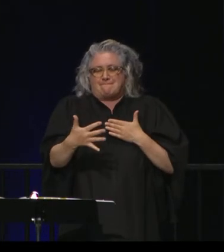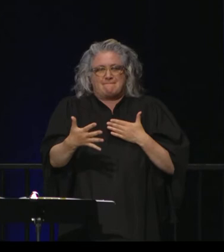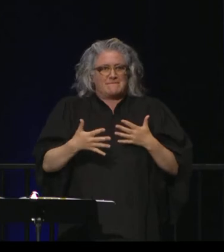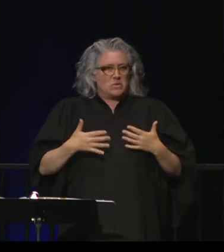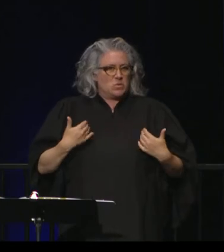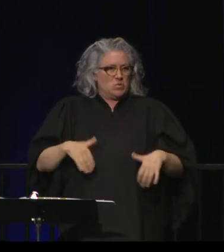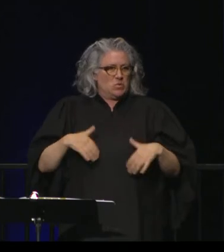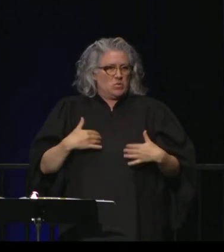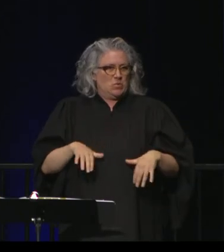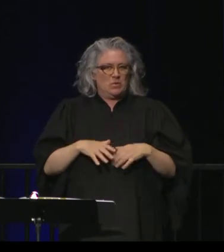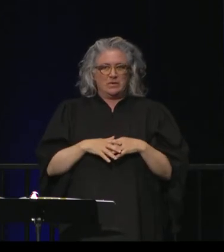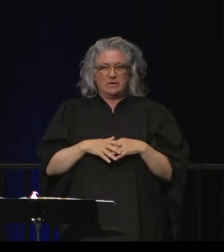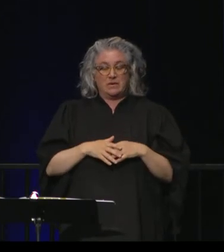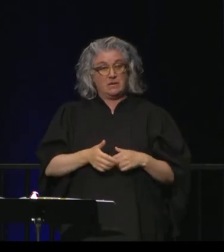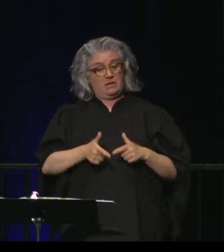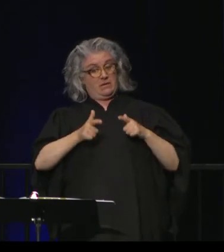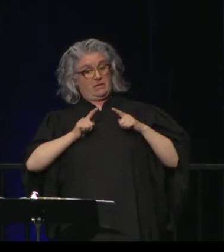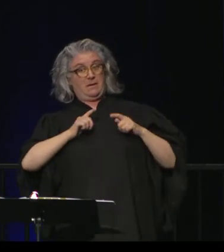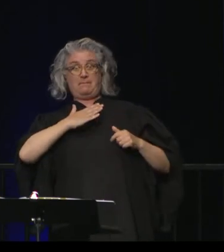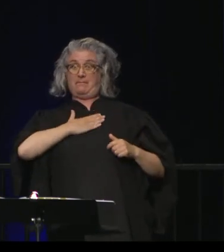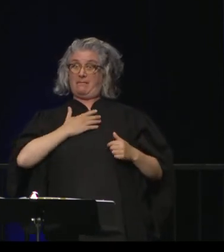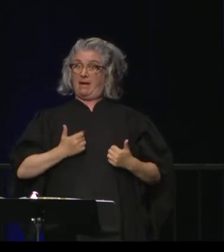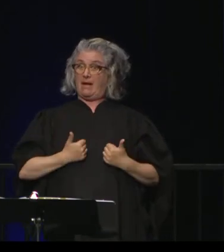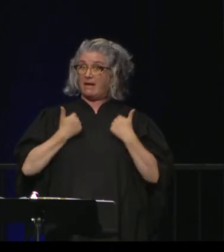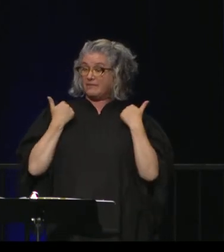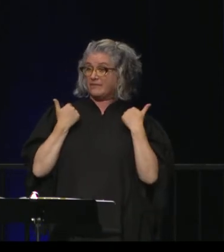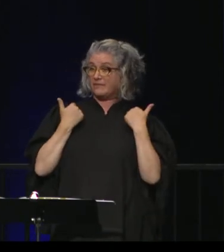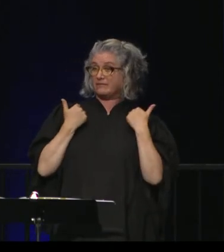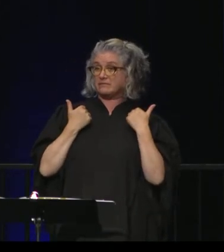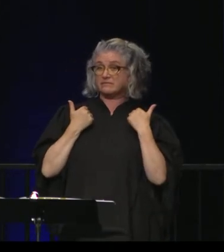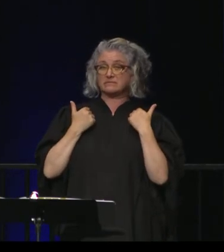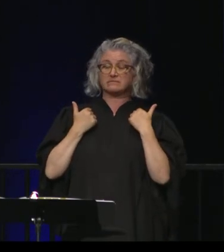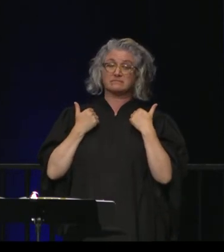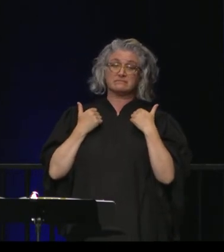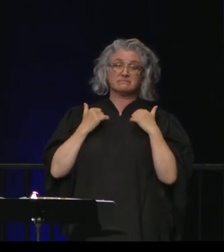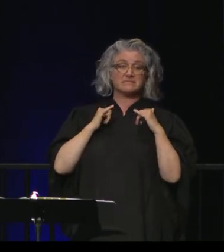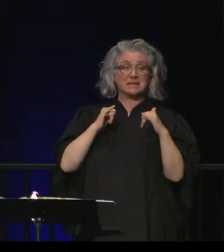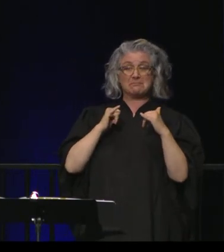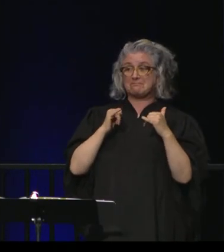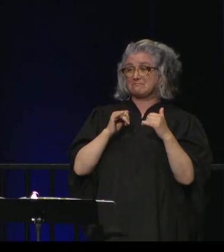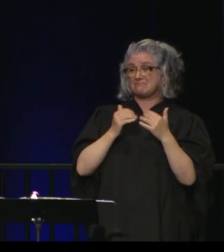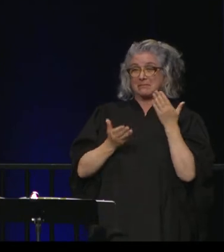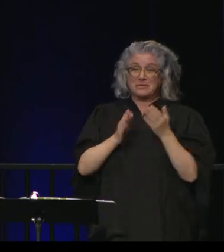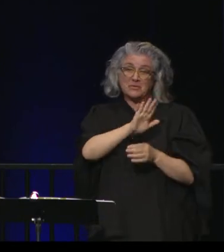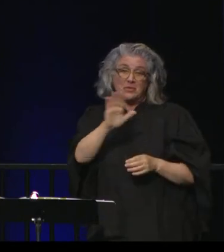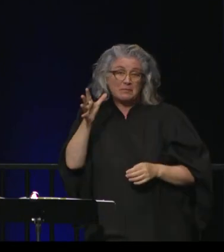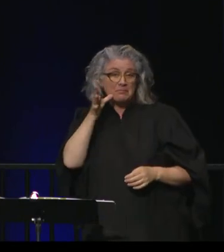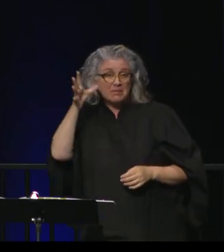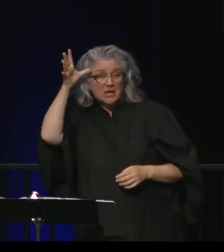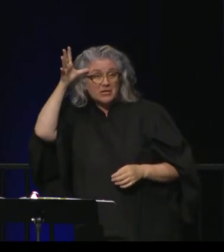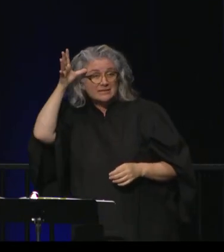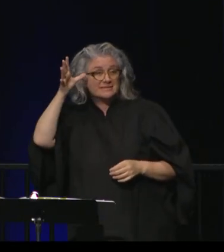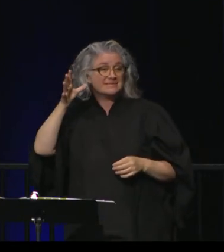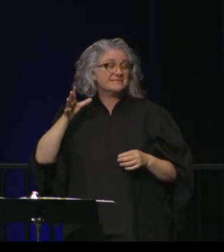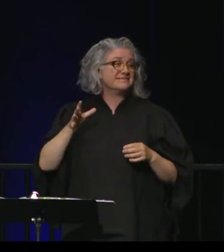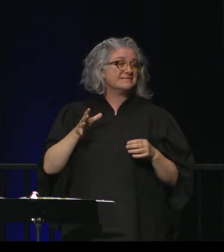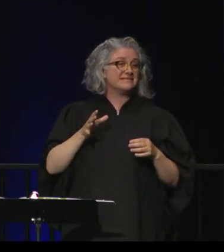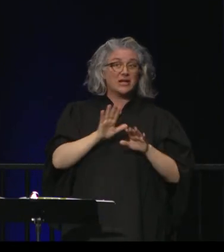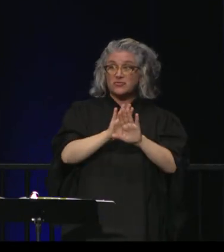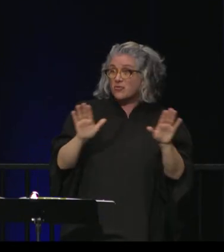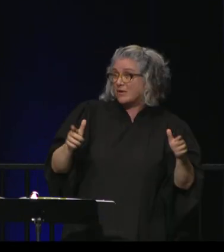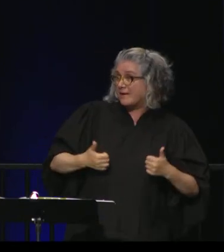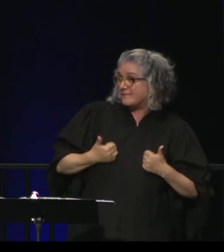My own life, like the lives, no doubt, of your parents and your own lives, have been